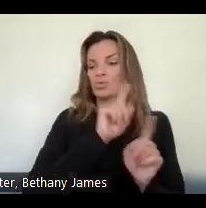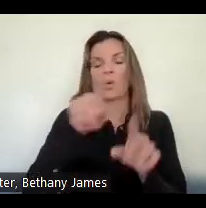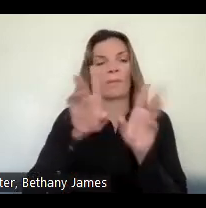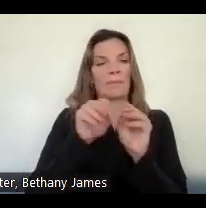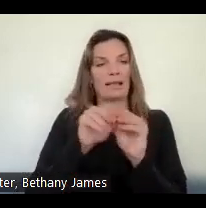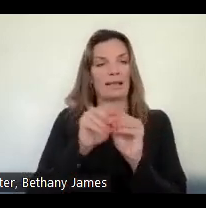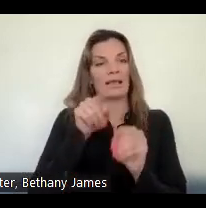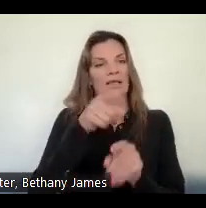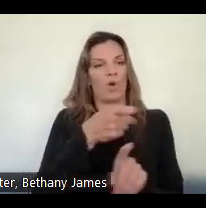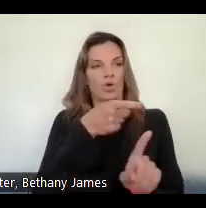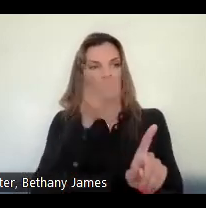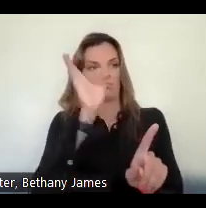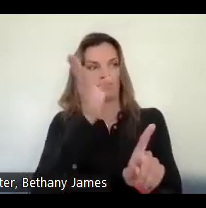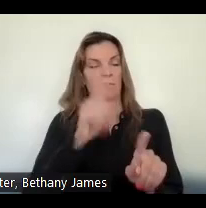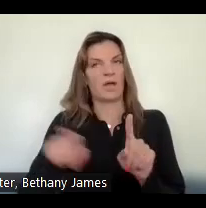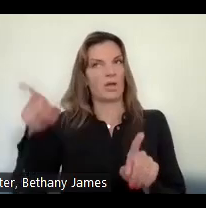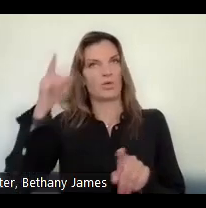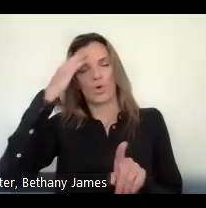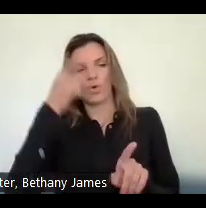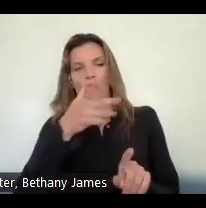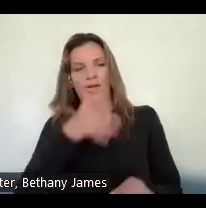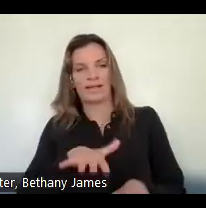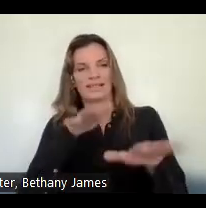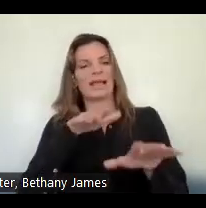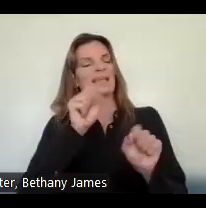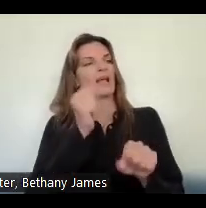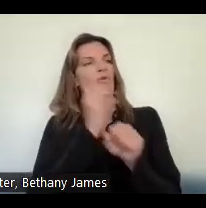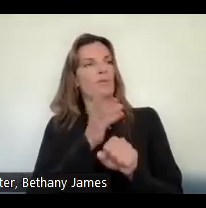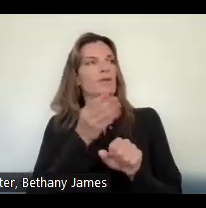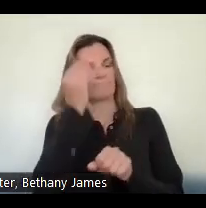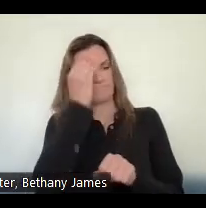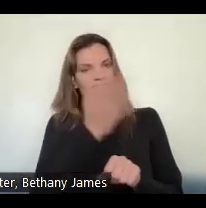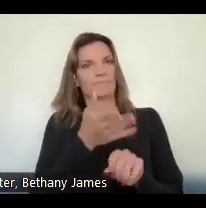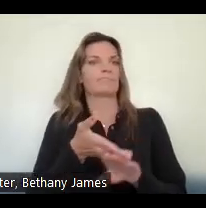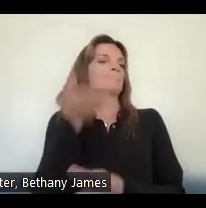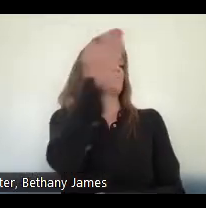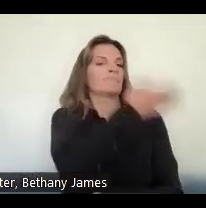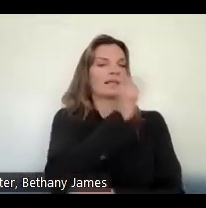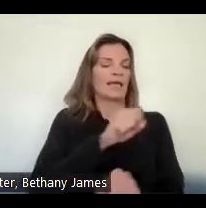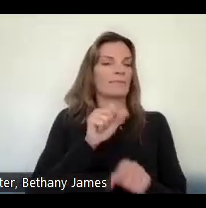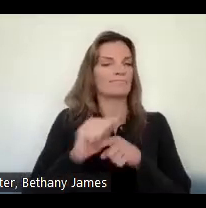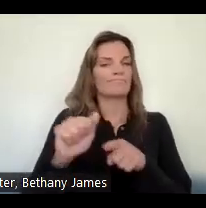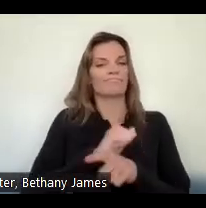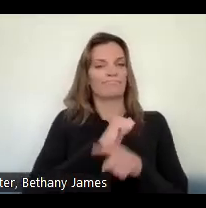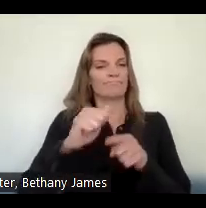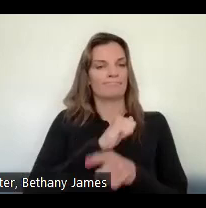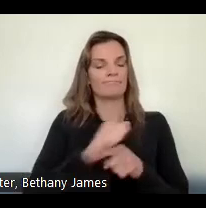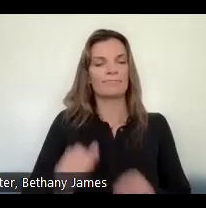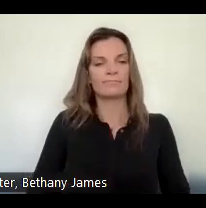that they experience anxiety, that supervisor could give them some notice so they can kind of practice for that social